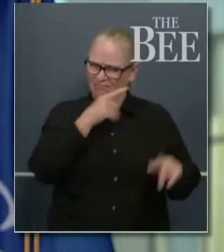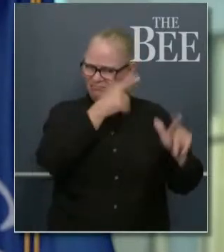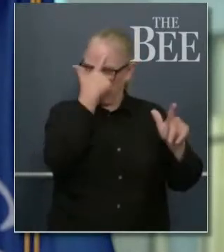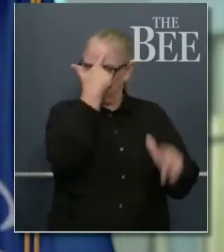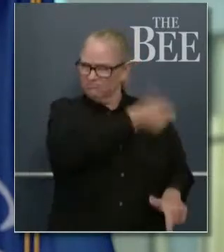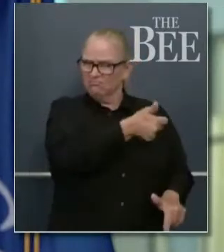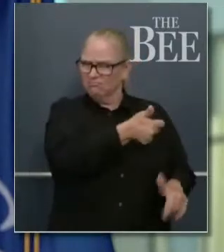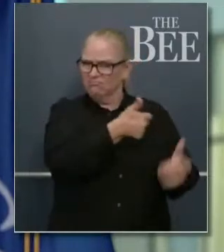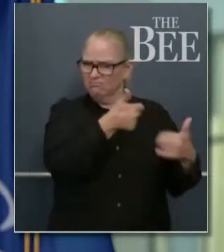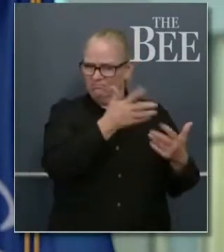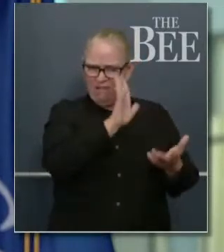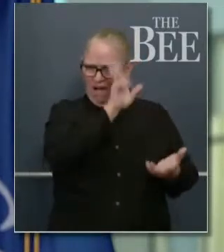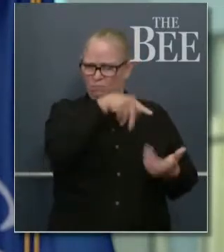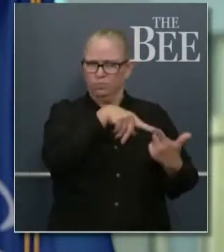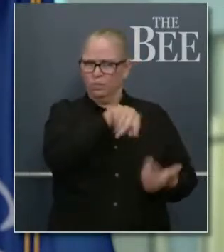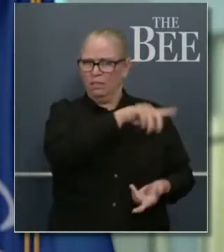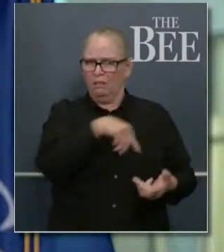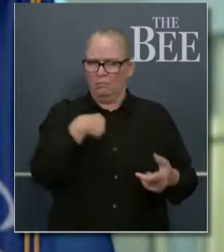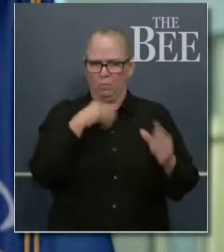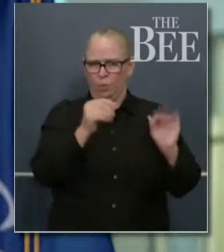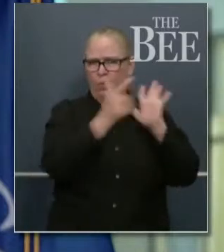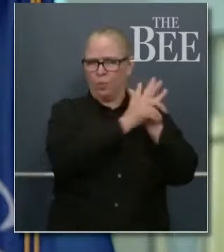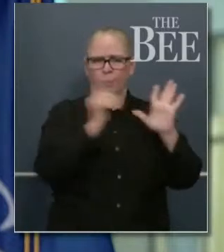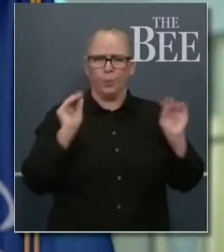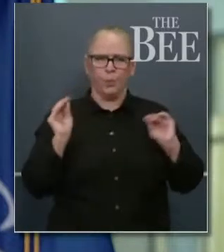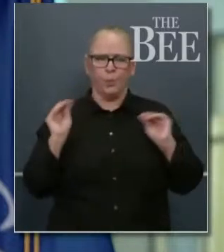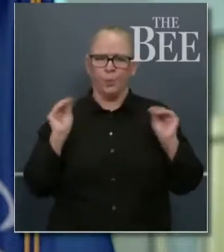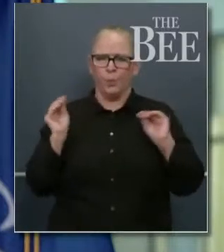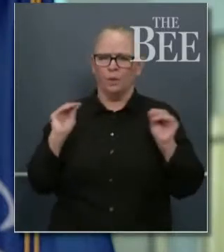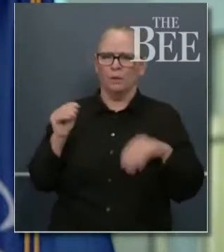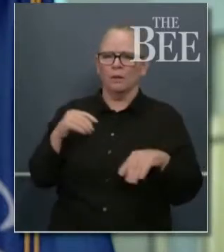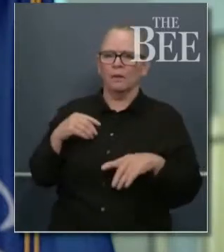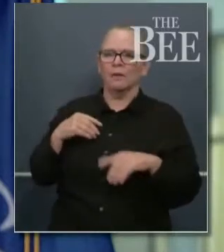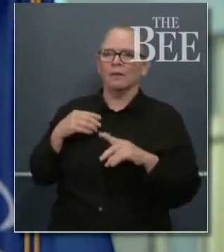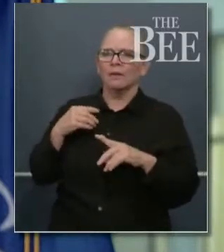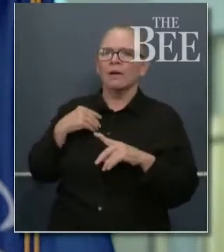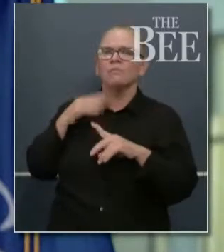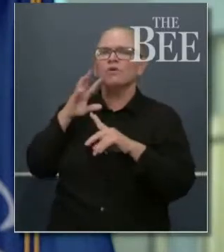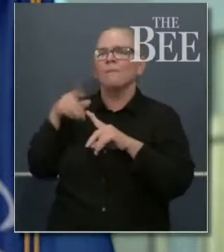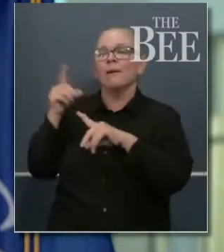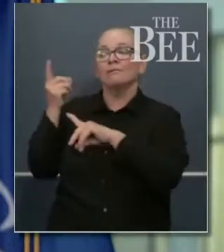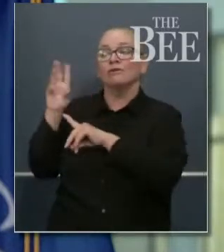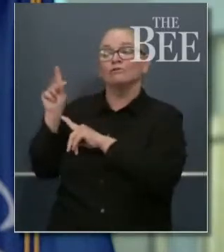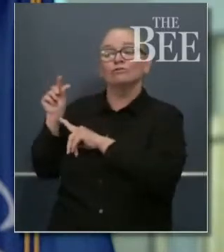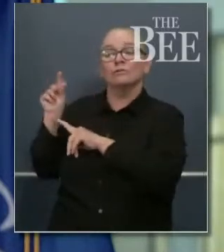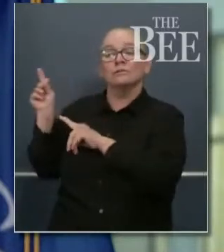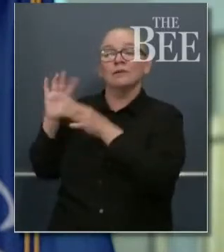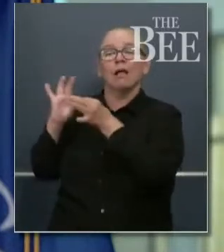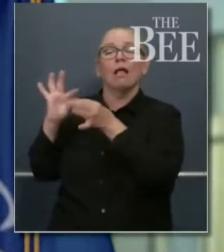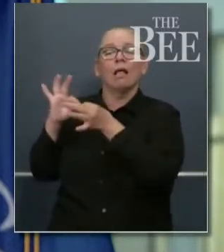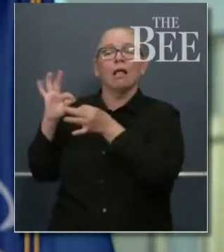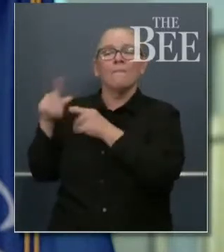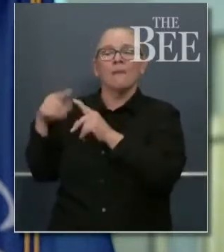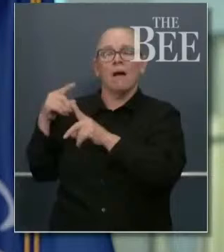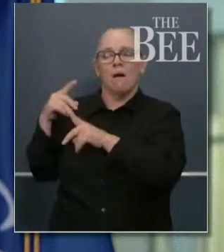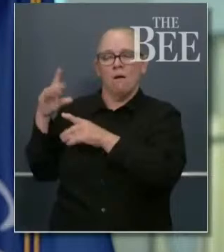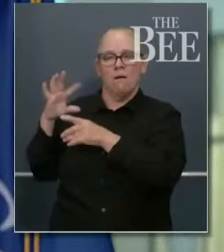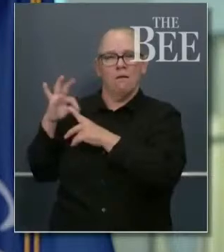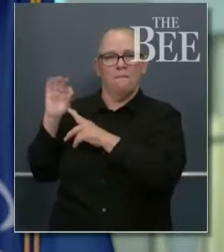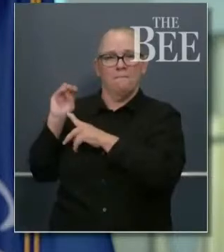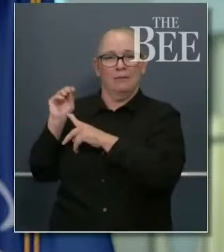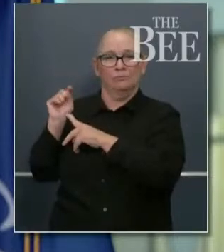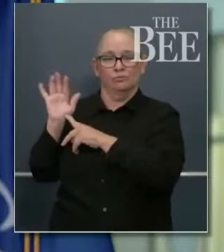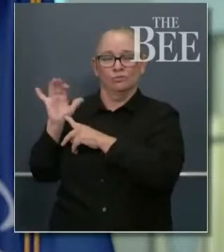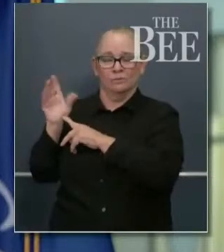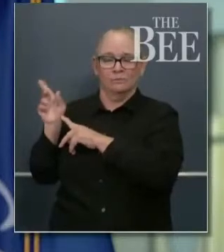crystal clear. As it relates to Dr. Galley introducing something, he didn't introduce something yesterday, introduced something a number of weeks back